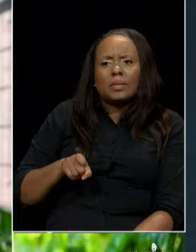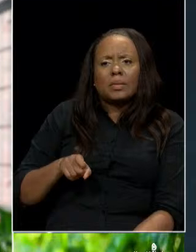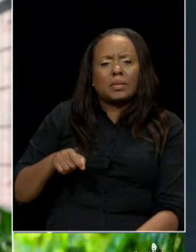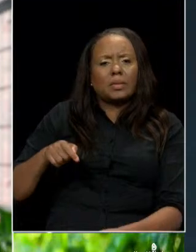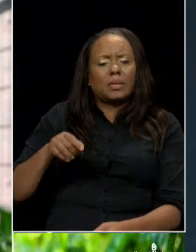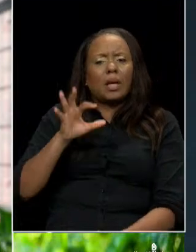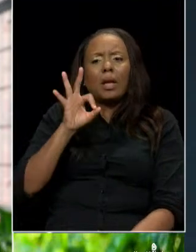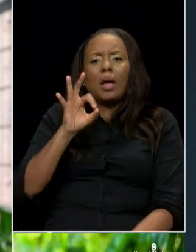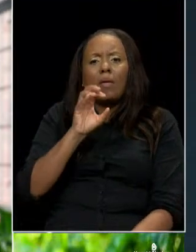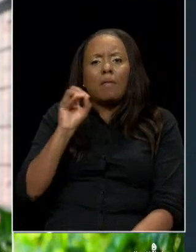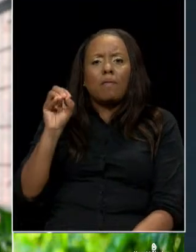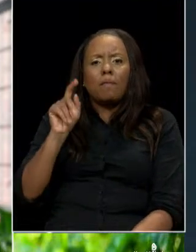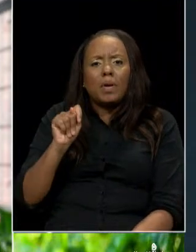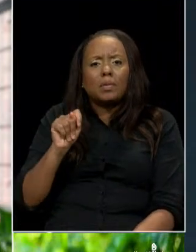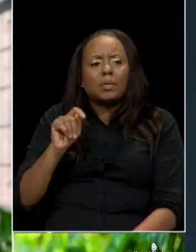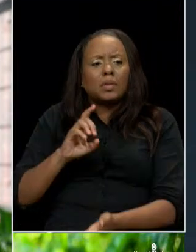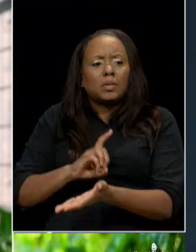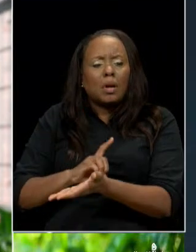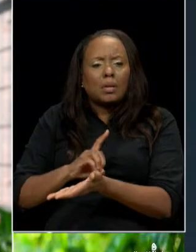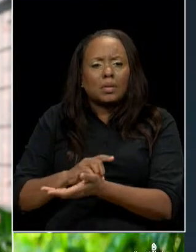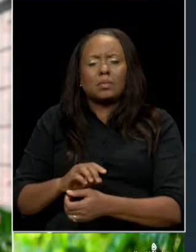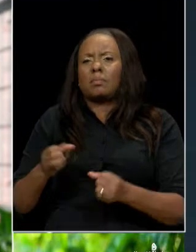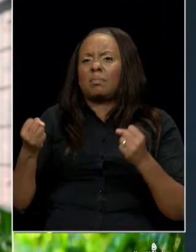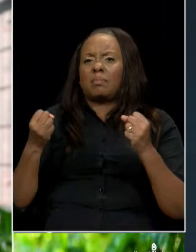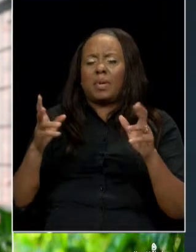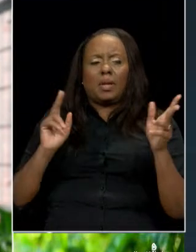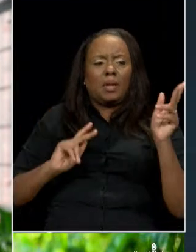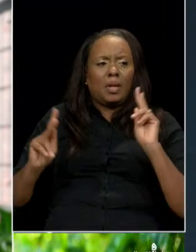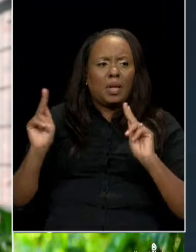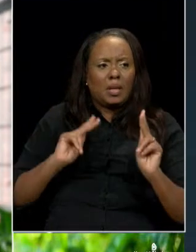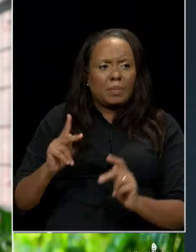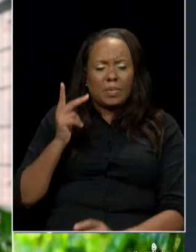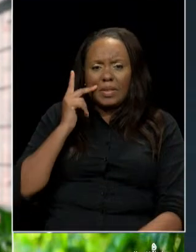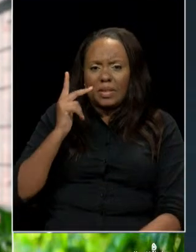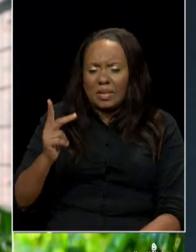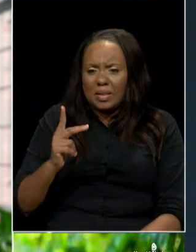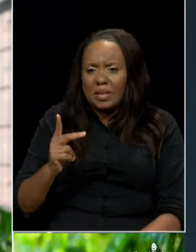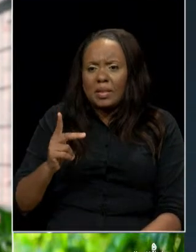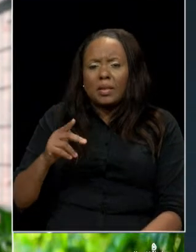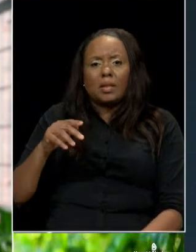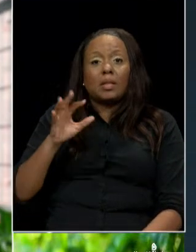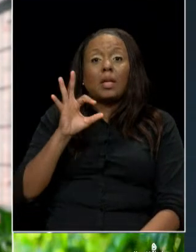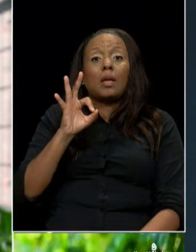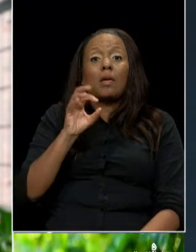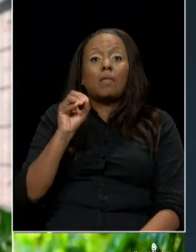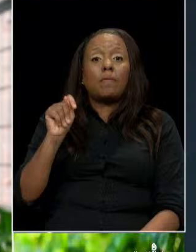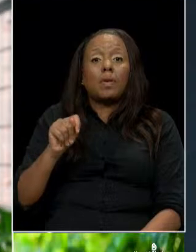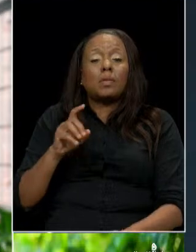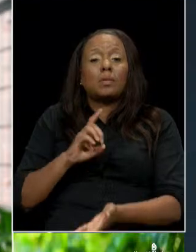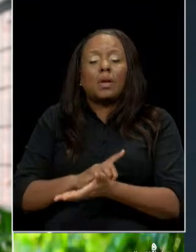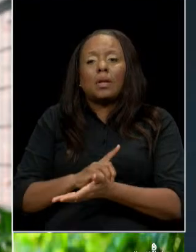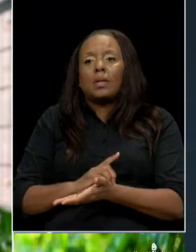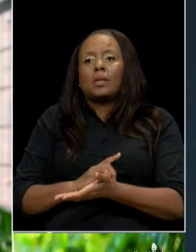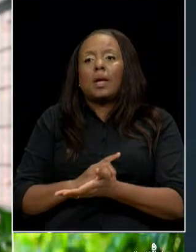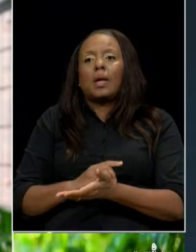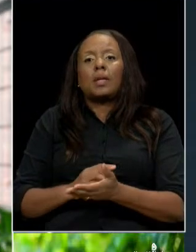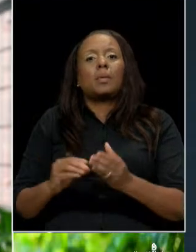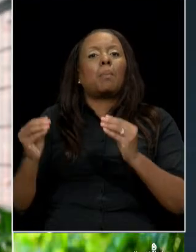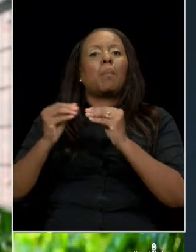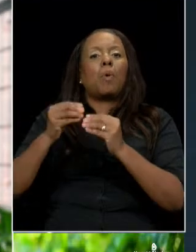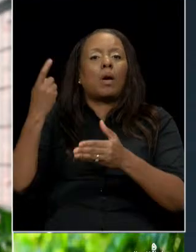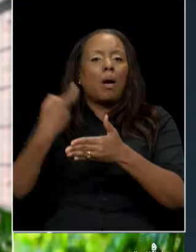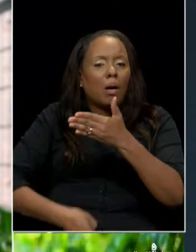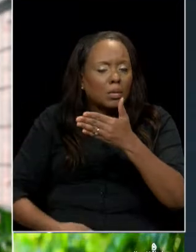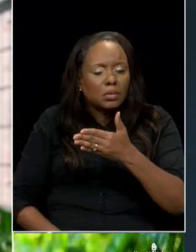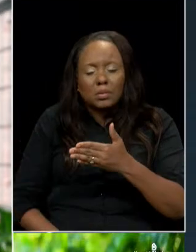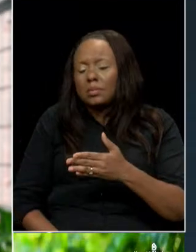where many people see the podiatrist as an extra cost, and therefore they don't